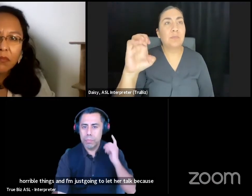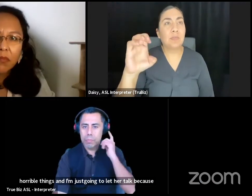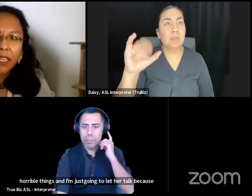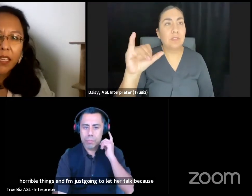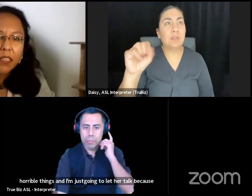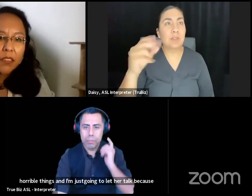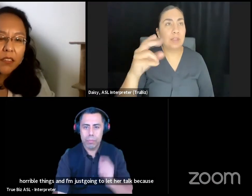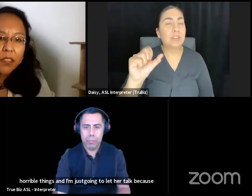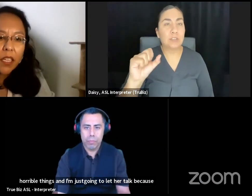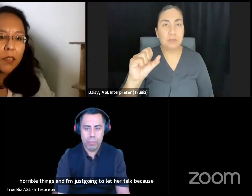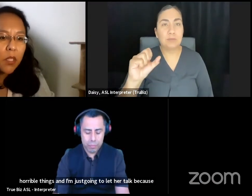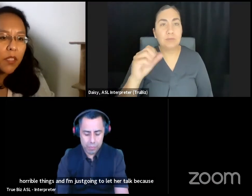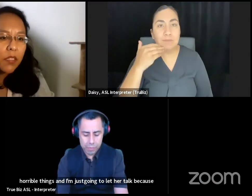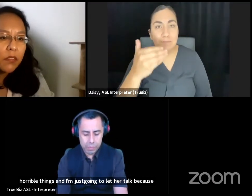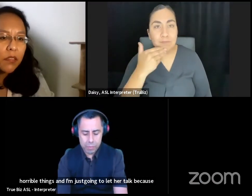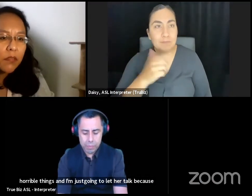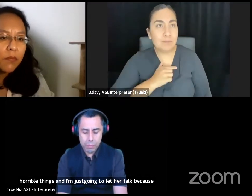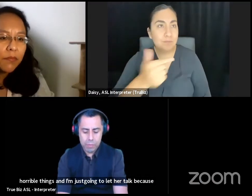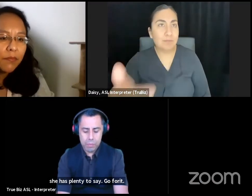You're muted, Ceyshe.